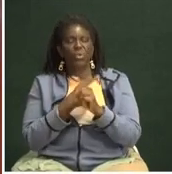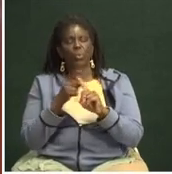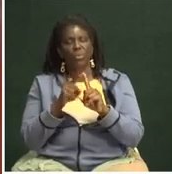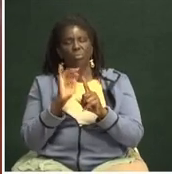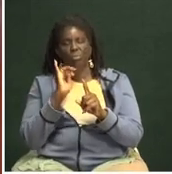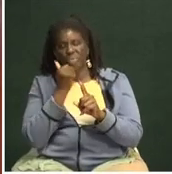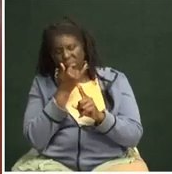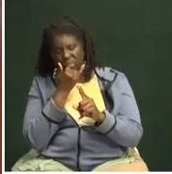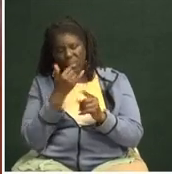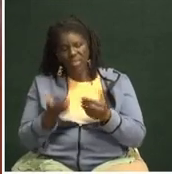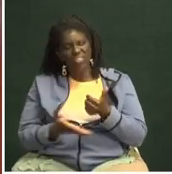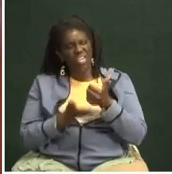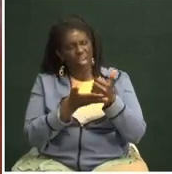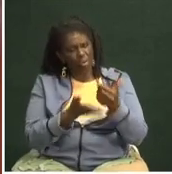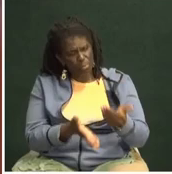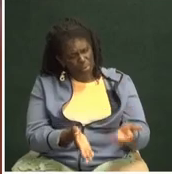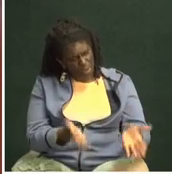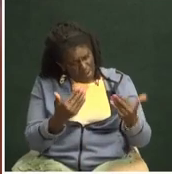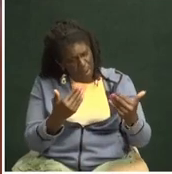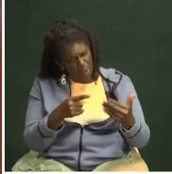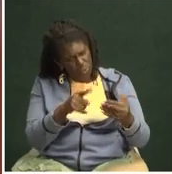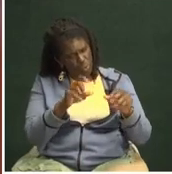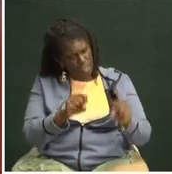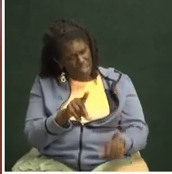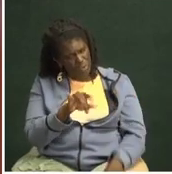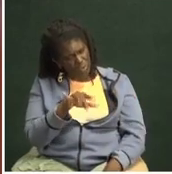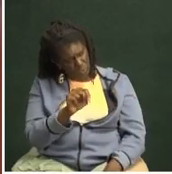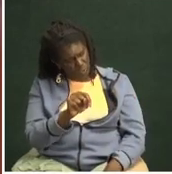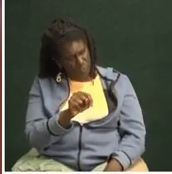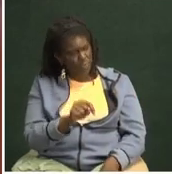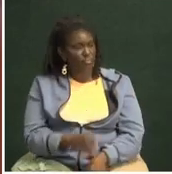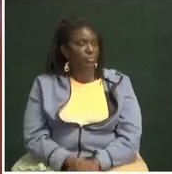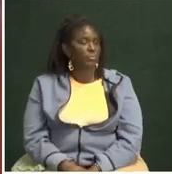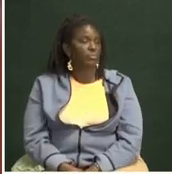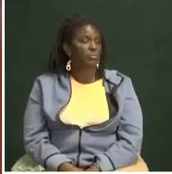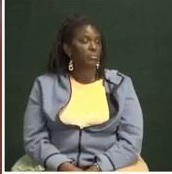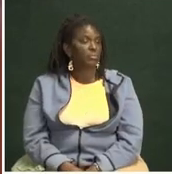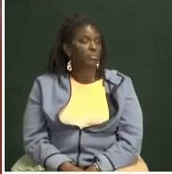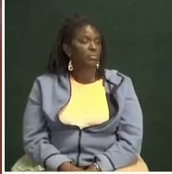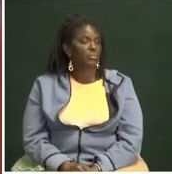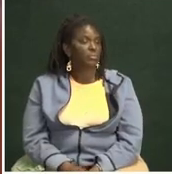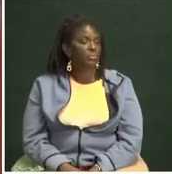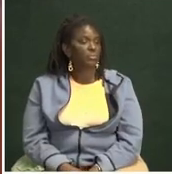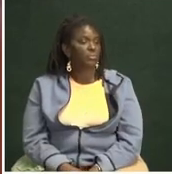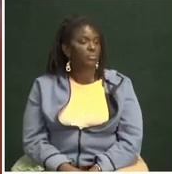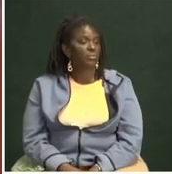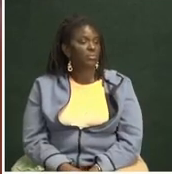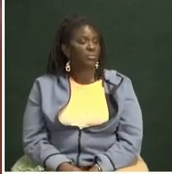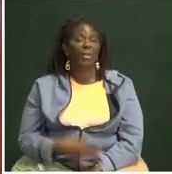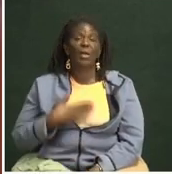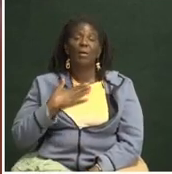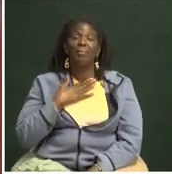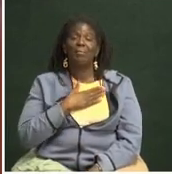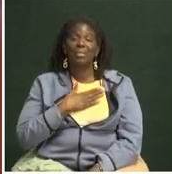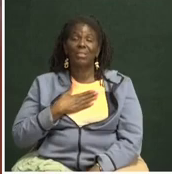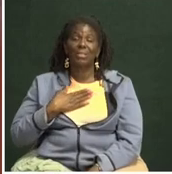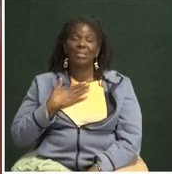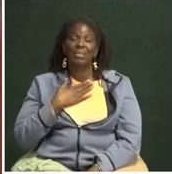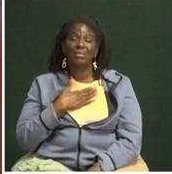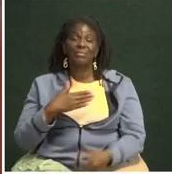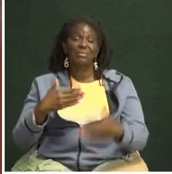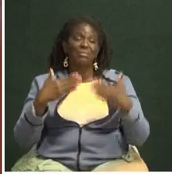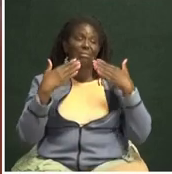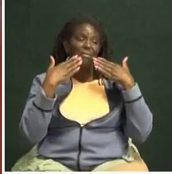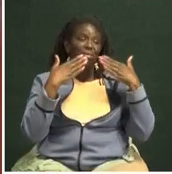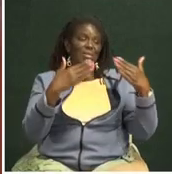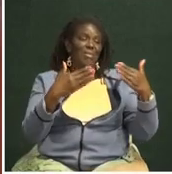they picked you up and said, keep going, this is your destination. So please join me in thanking